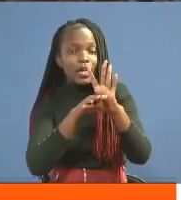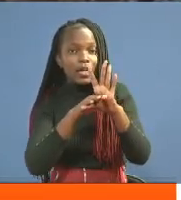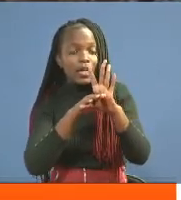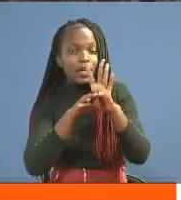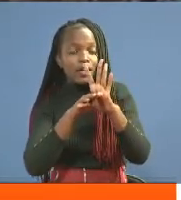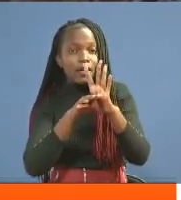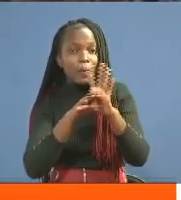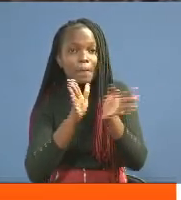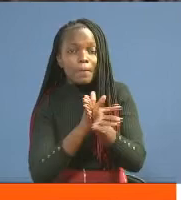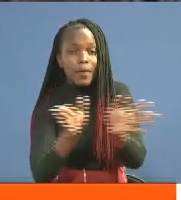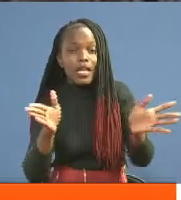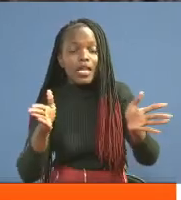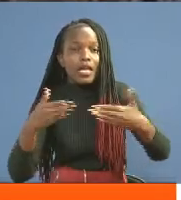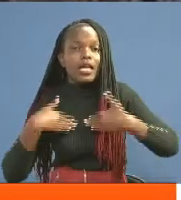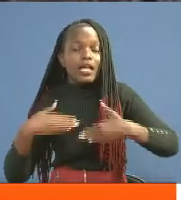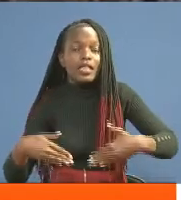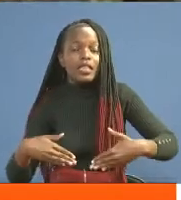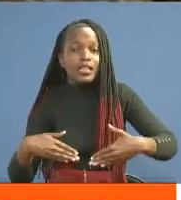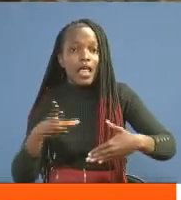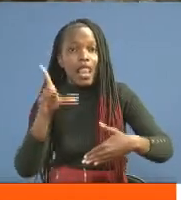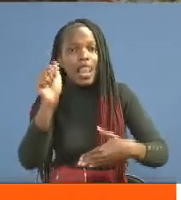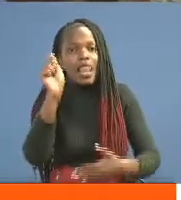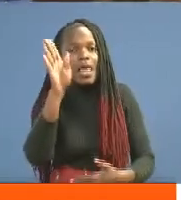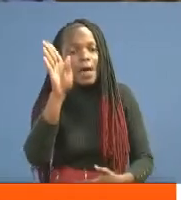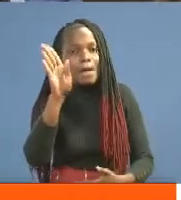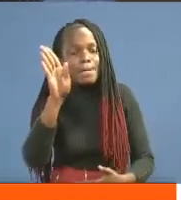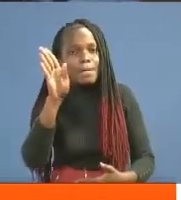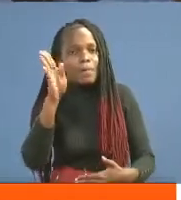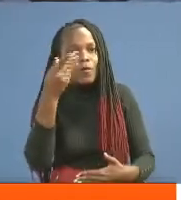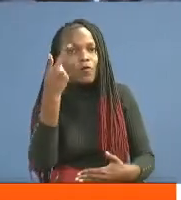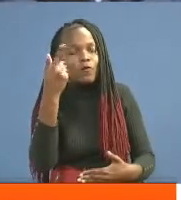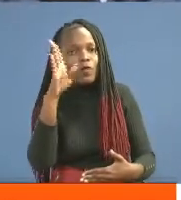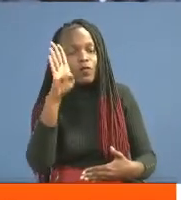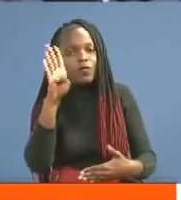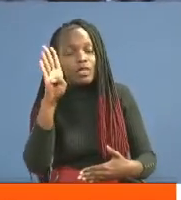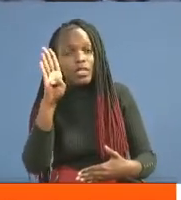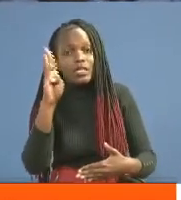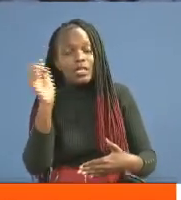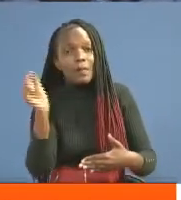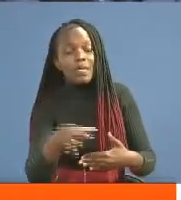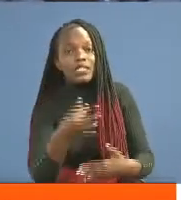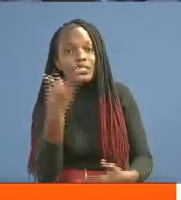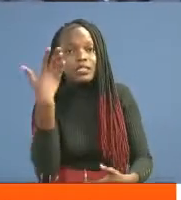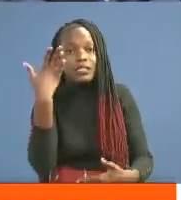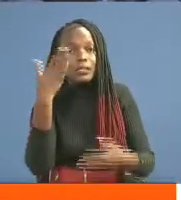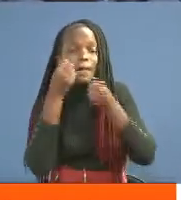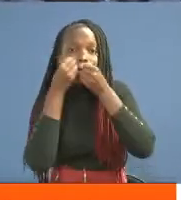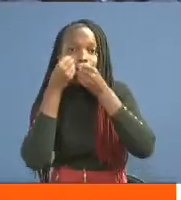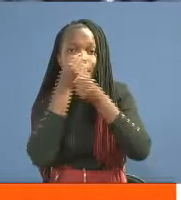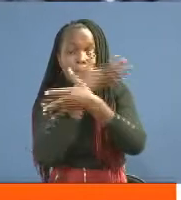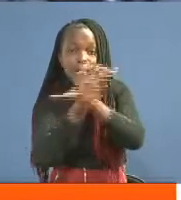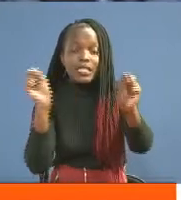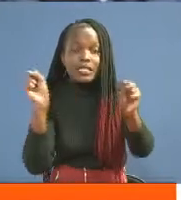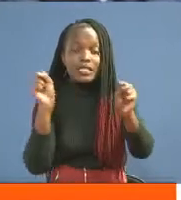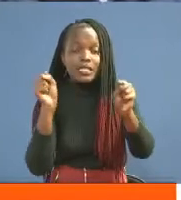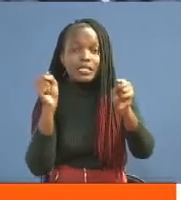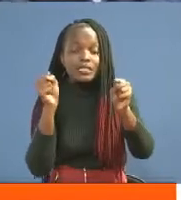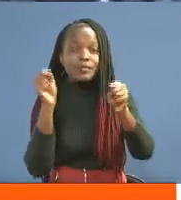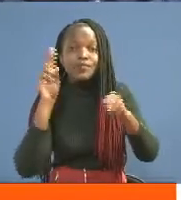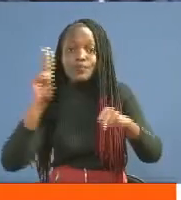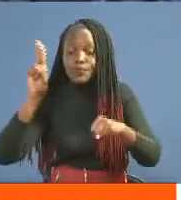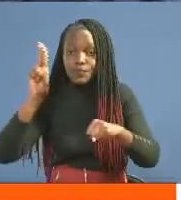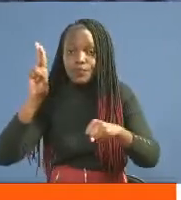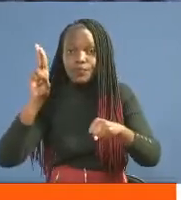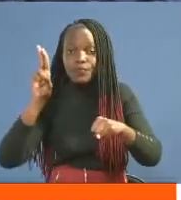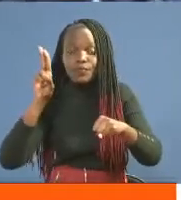Health Laboratories of the Ministry of Health. On 15th March, President Uhuru Kenyatta, on his national address,